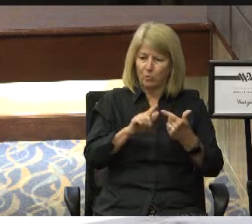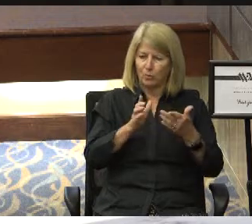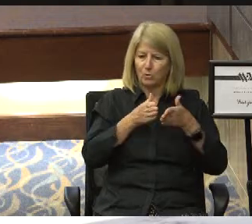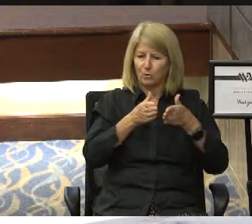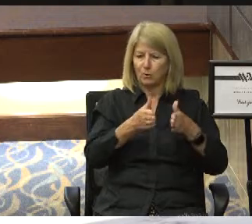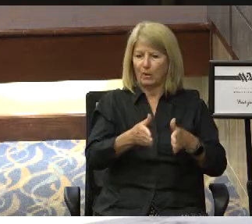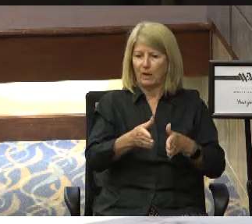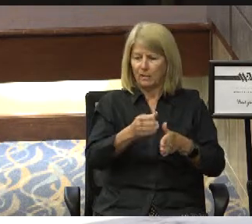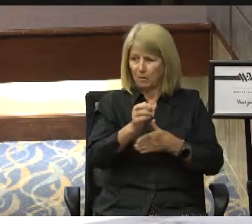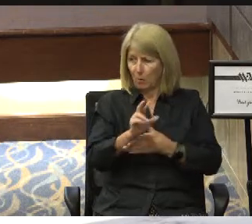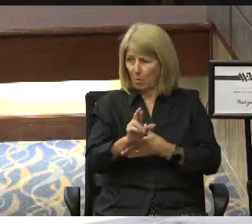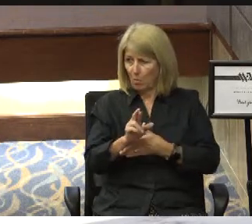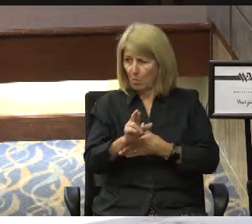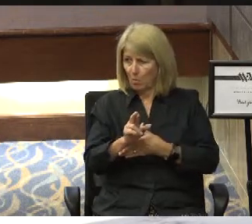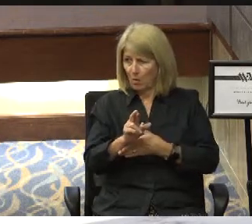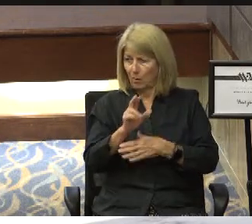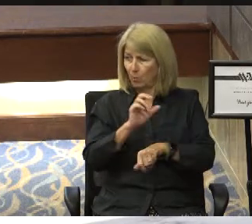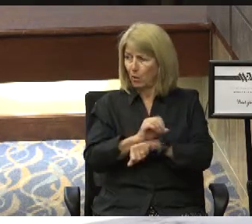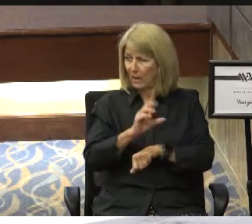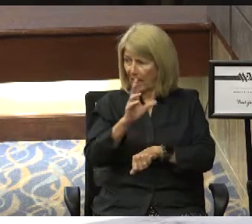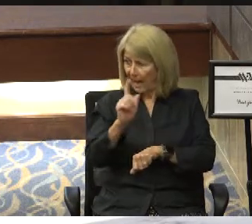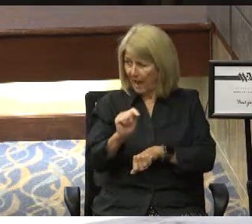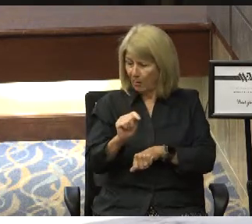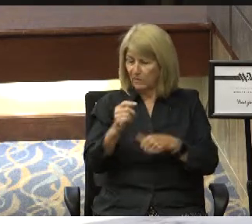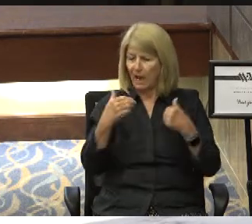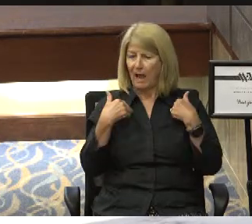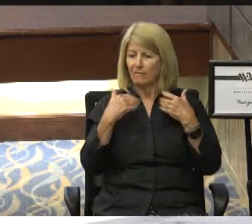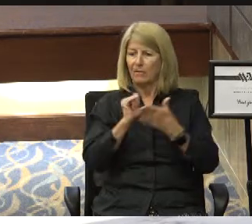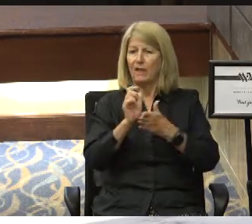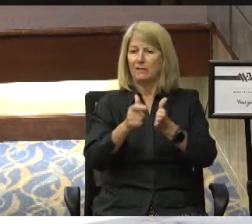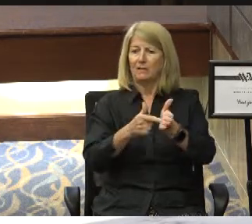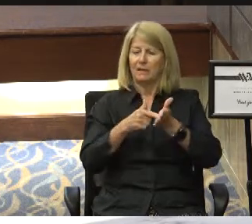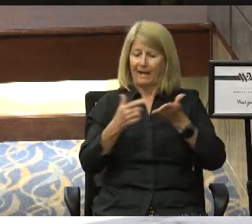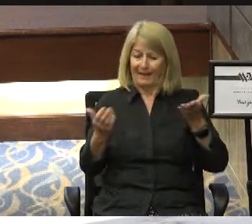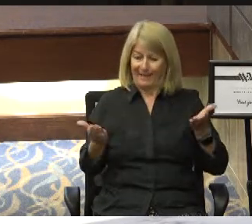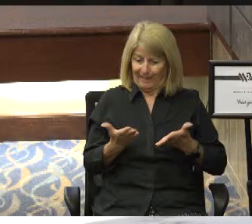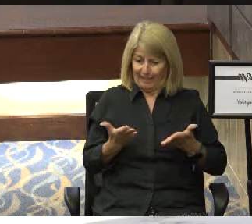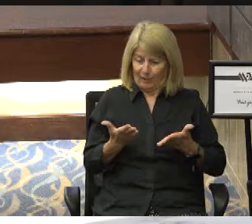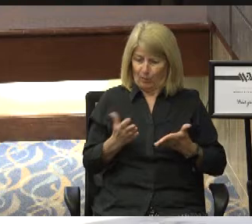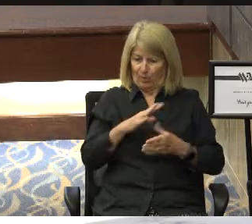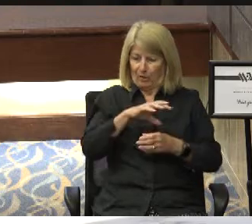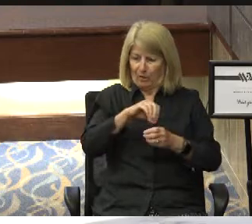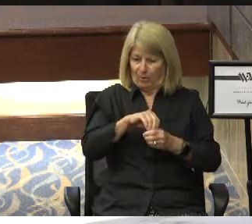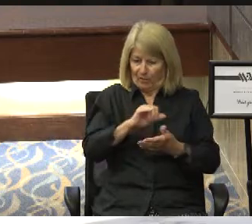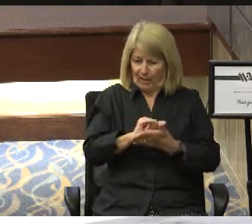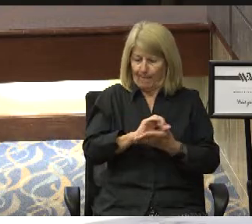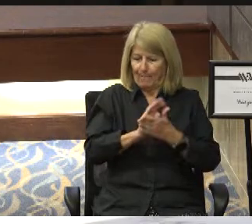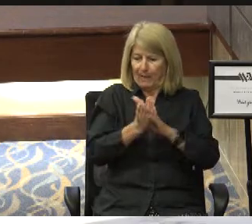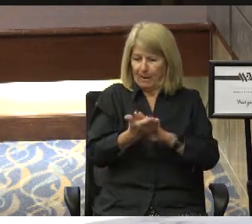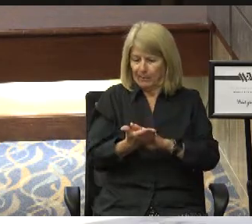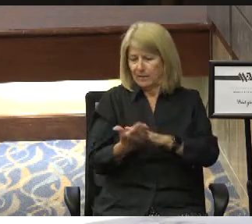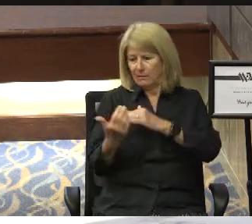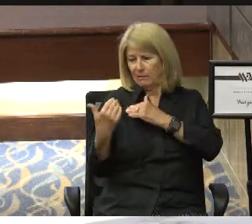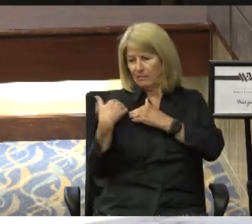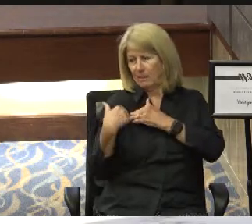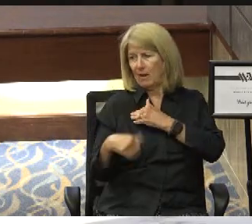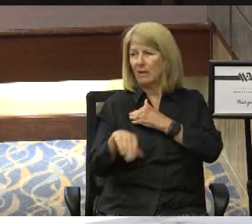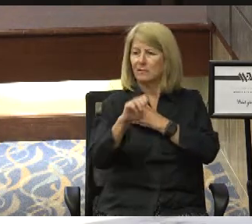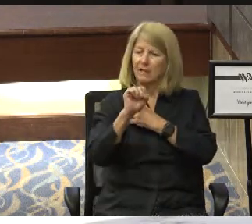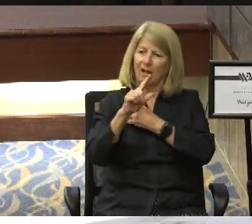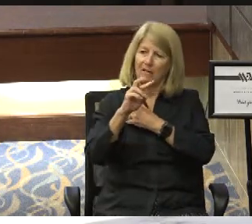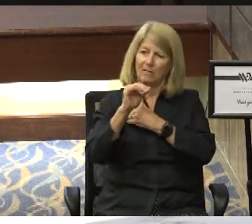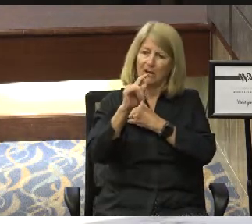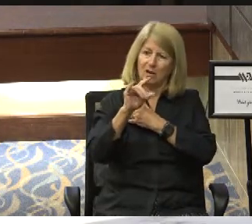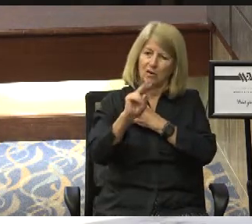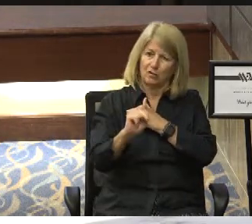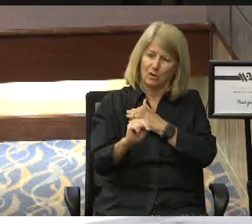however that ends up working out. But having that condition in here, that makes it the responsibility of Salvation Army and not Waco Transit to